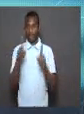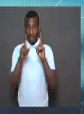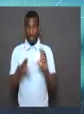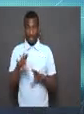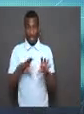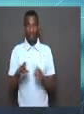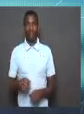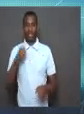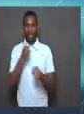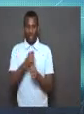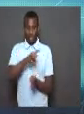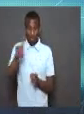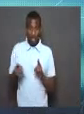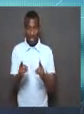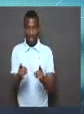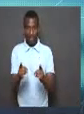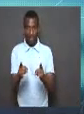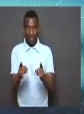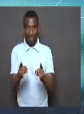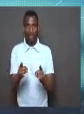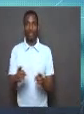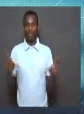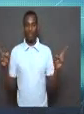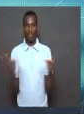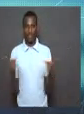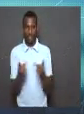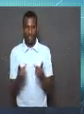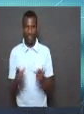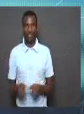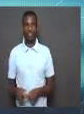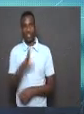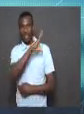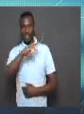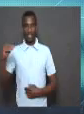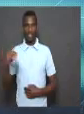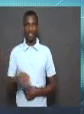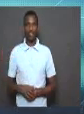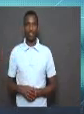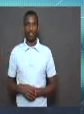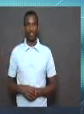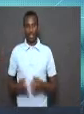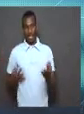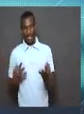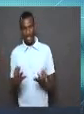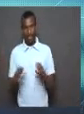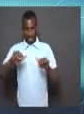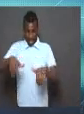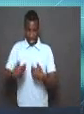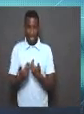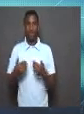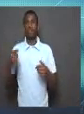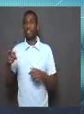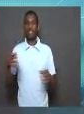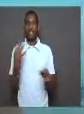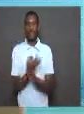the working mechanisms of a refrigerator and explained how it